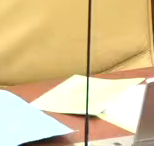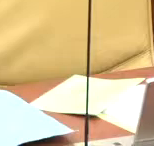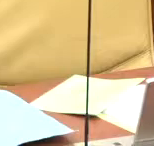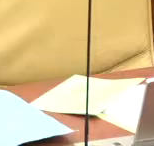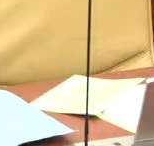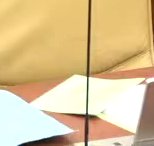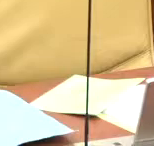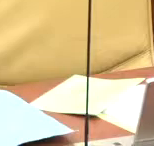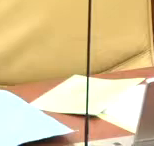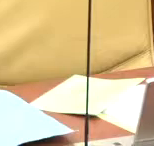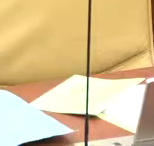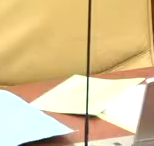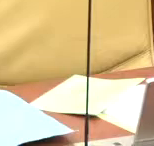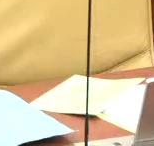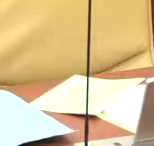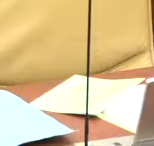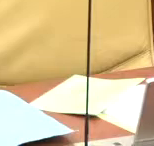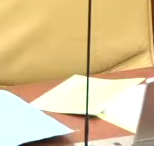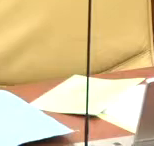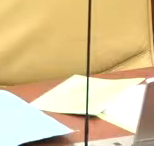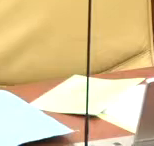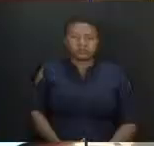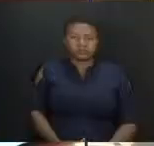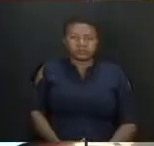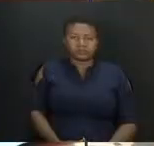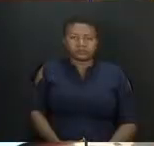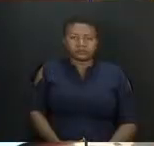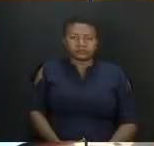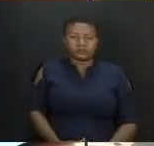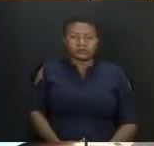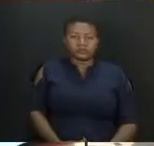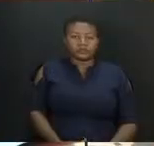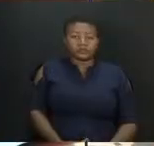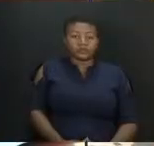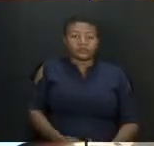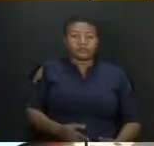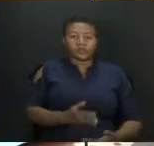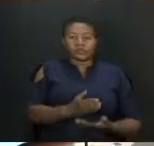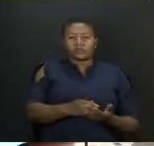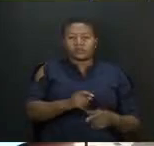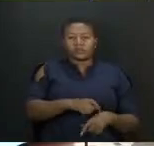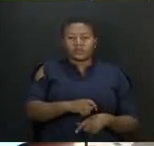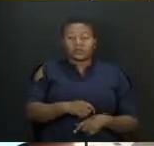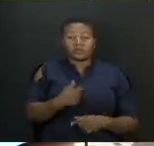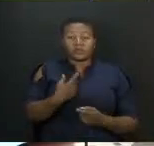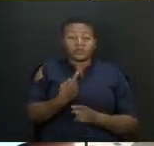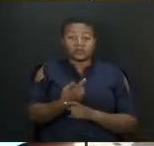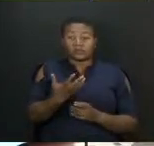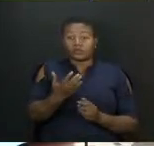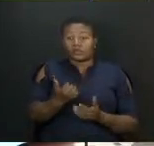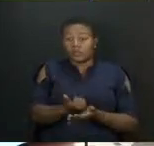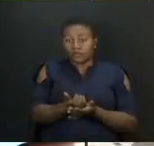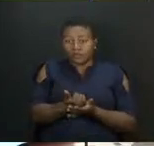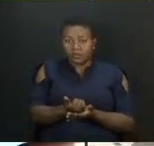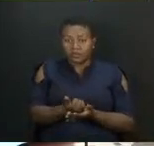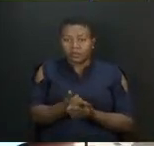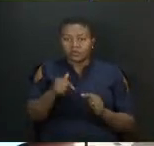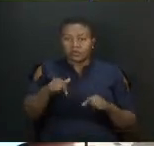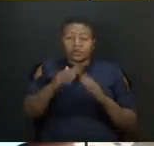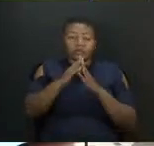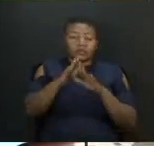But he hasn't written a new letter. So I agree with you, except that I just want to help you in the circumstance, because this is a house of